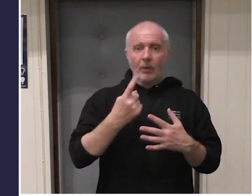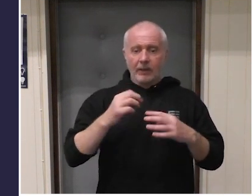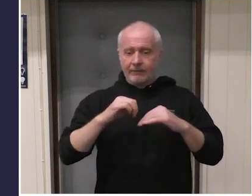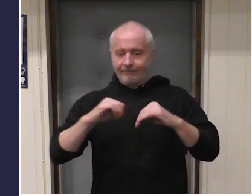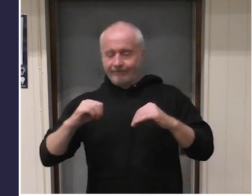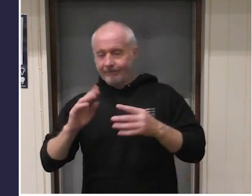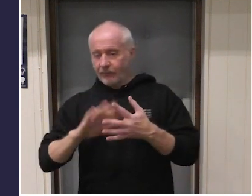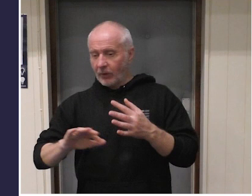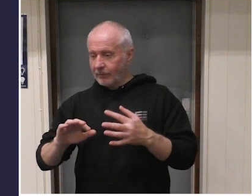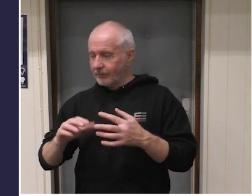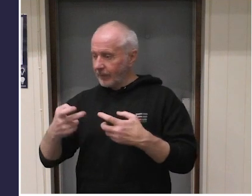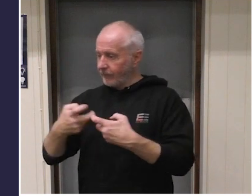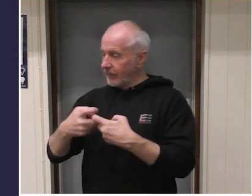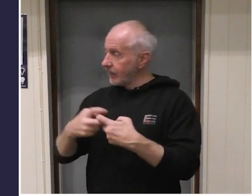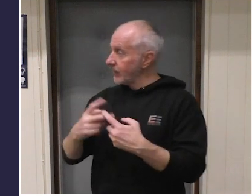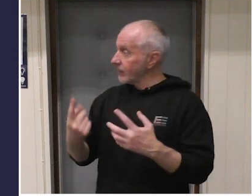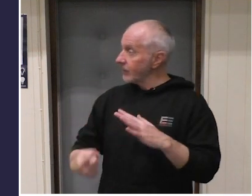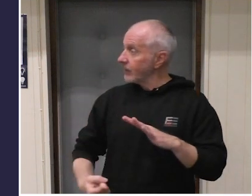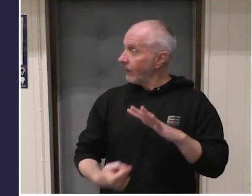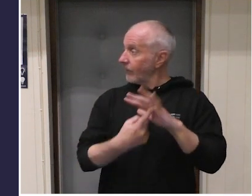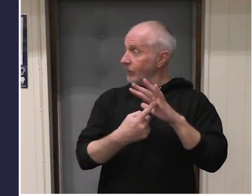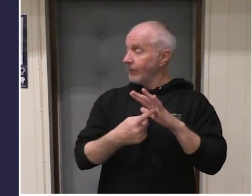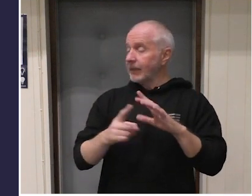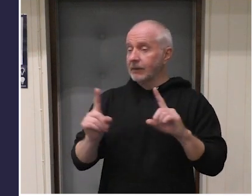physics, which is fundamental to